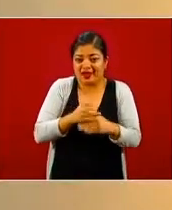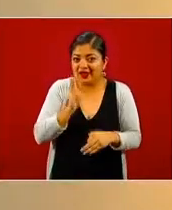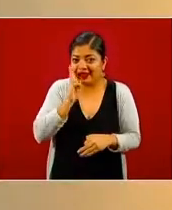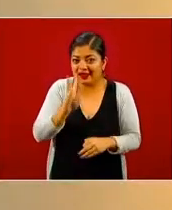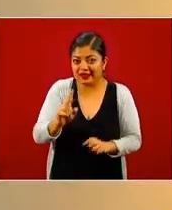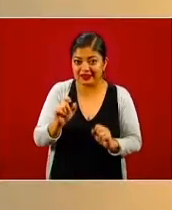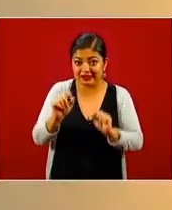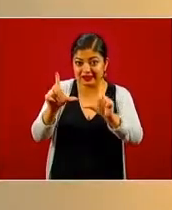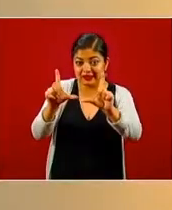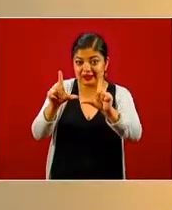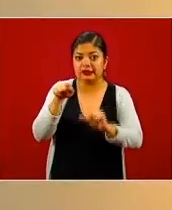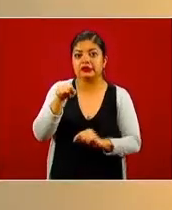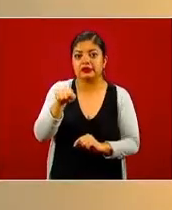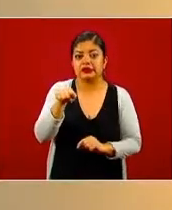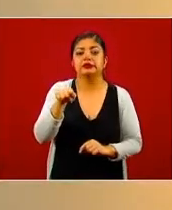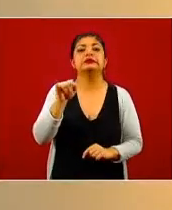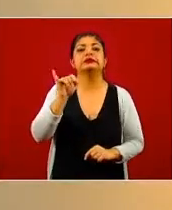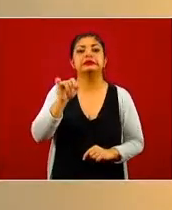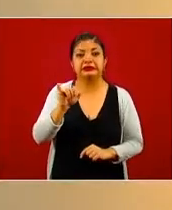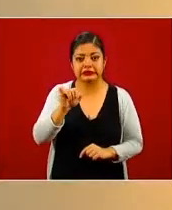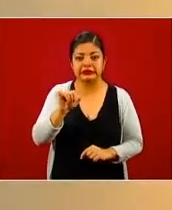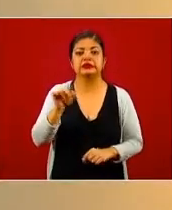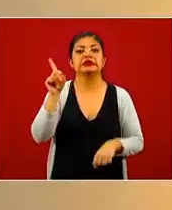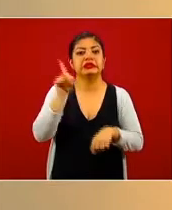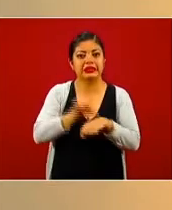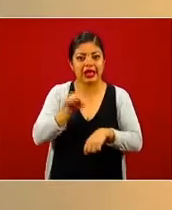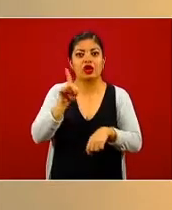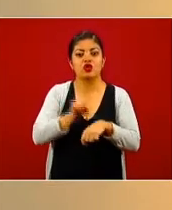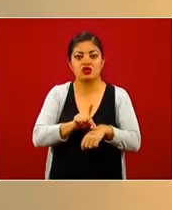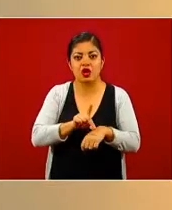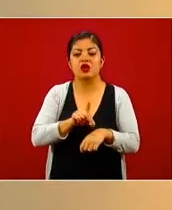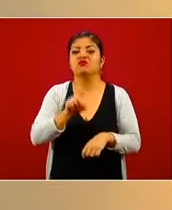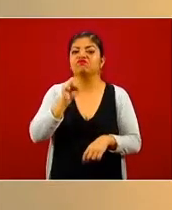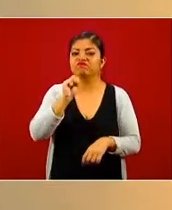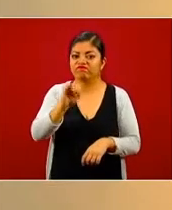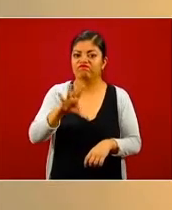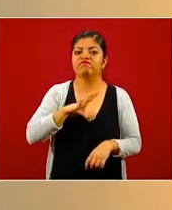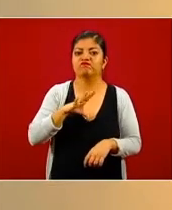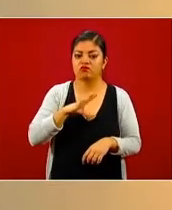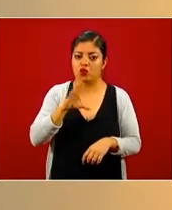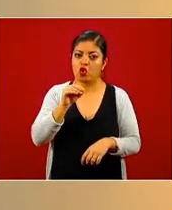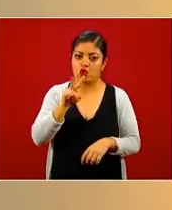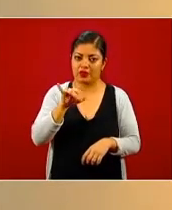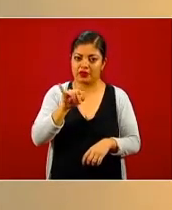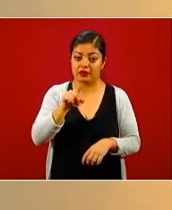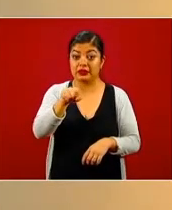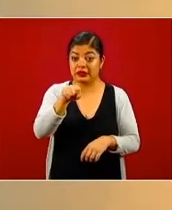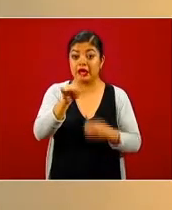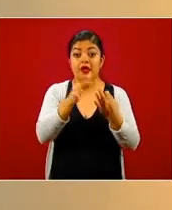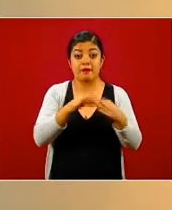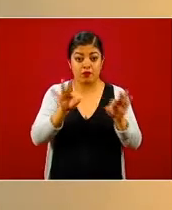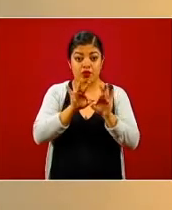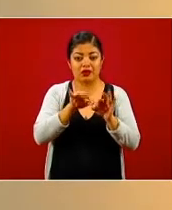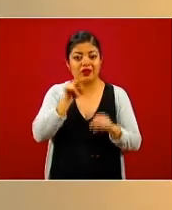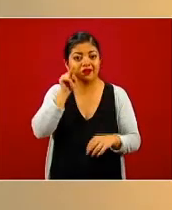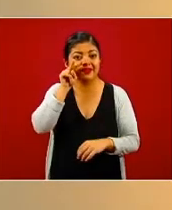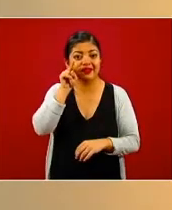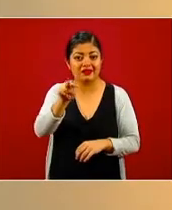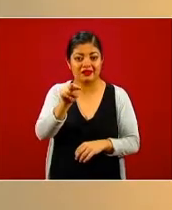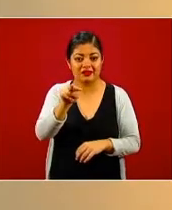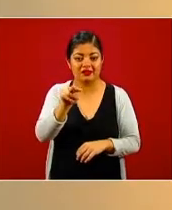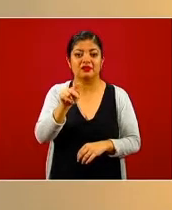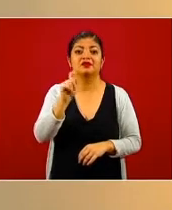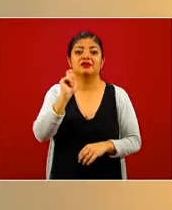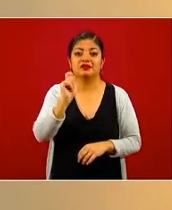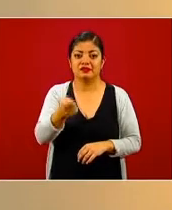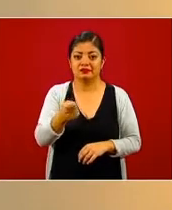that they are infected. For this graphic in particular, these are confirmed cases, the cases that are confirmed day by day. It's important